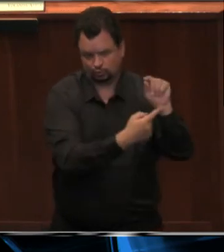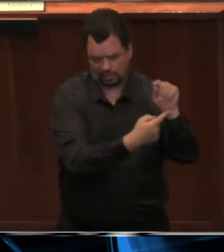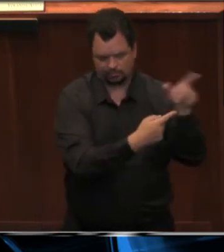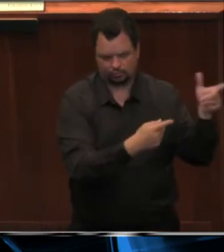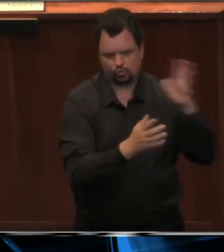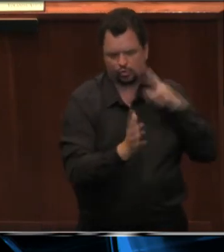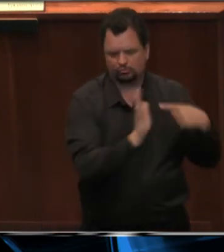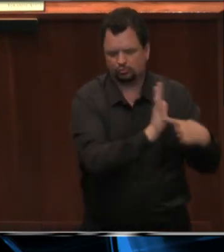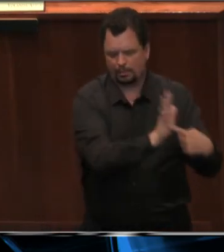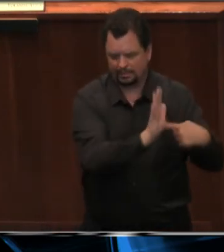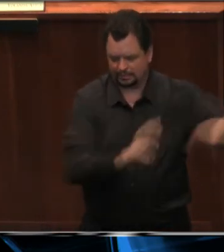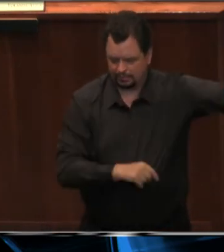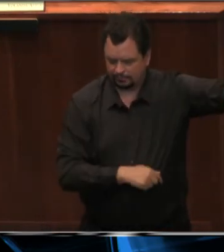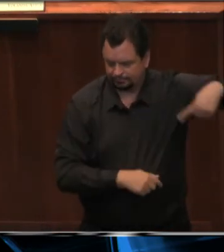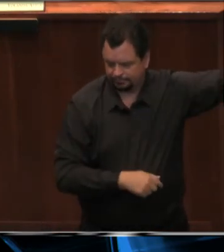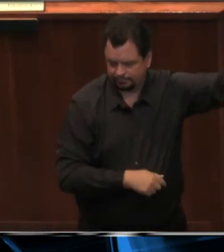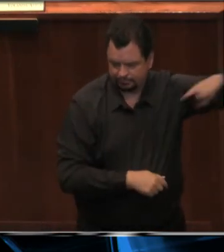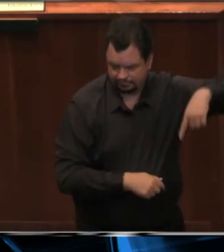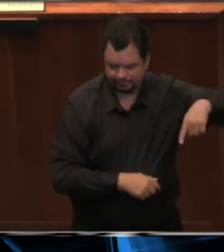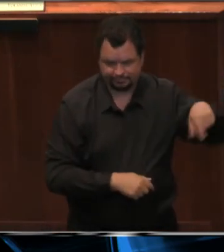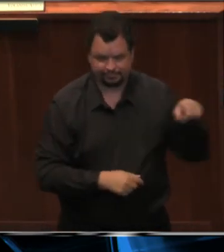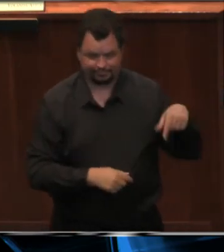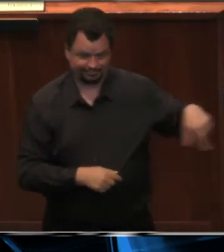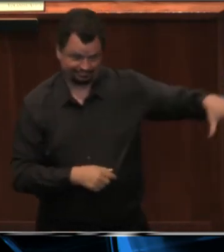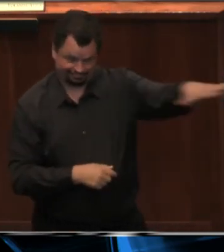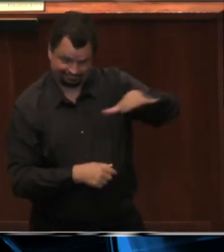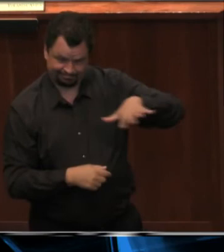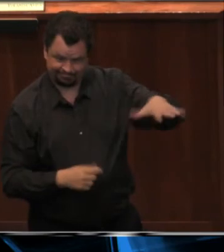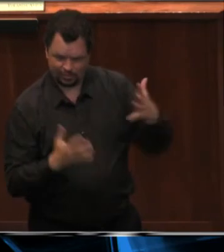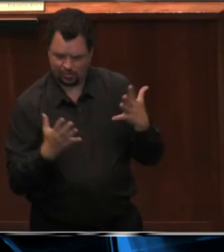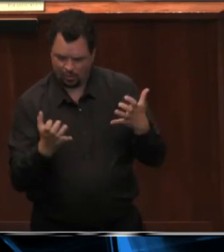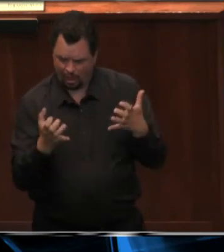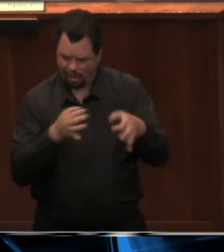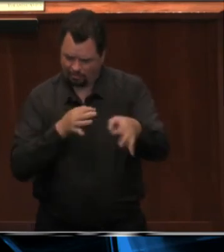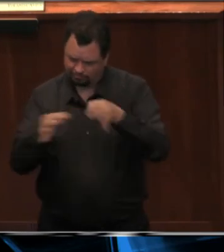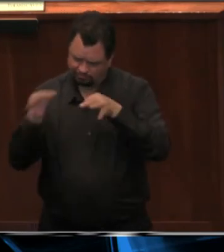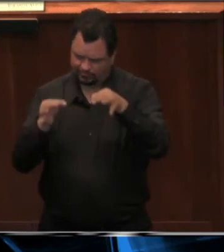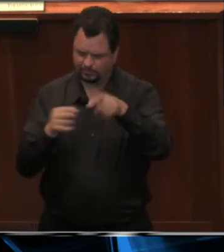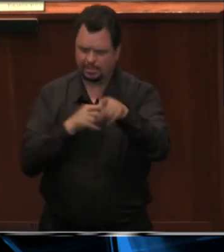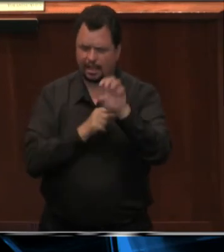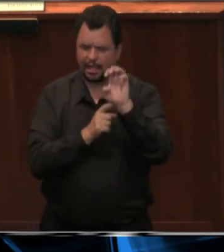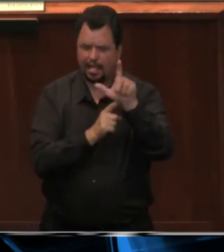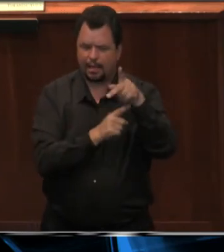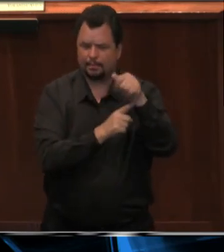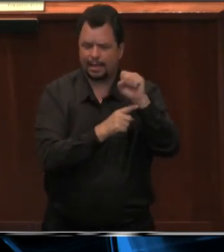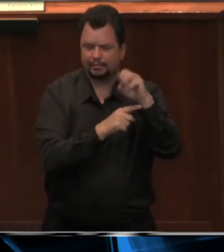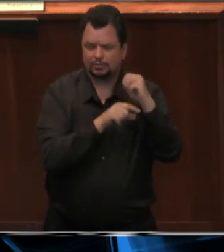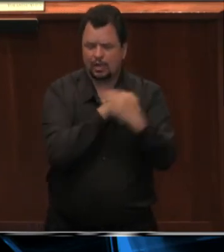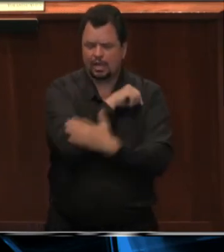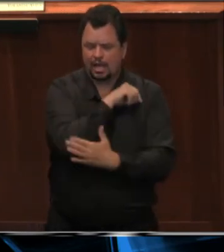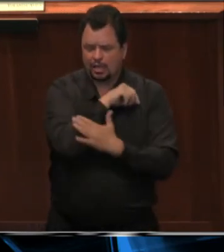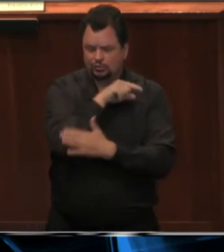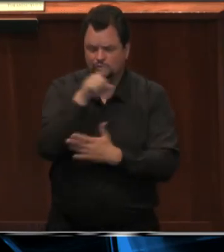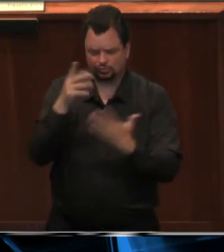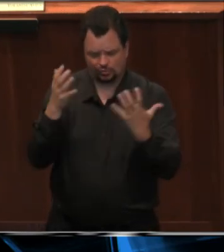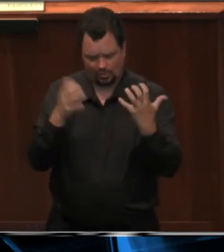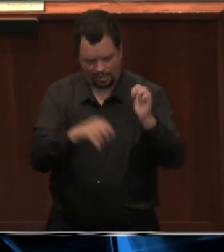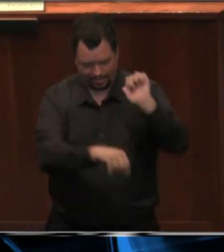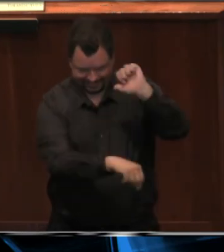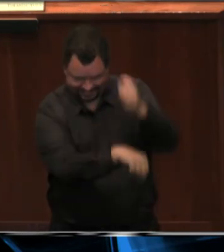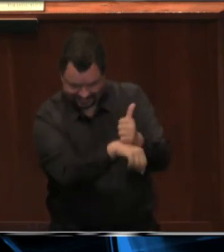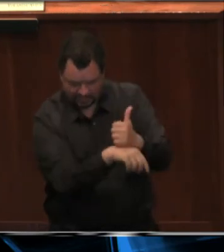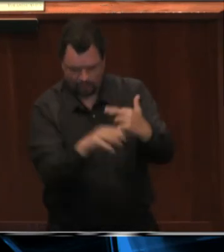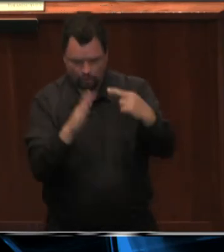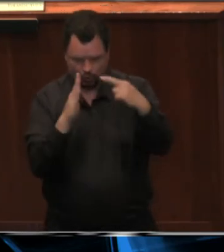We ask that El Paso County Public Health set some minimum safety standards for districts and schools that they